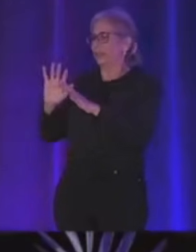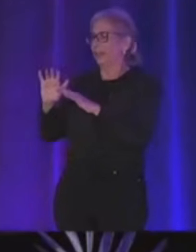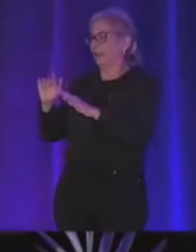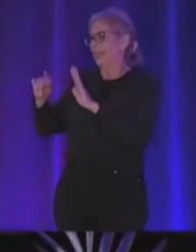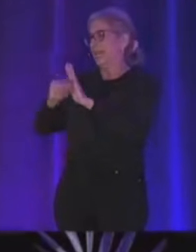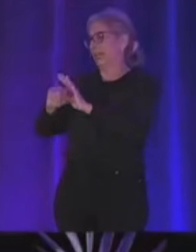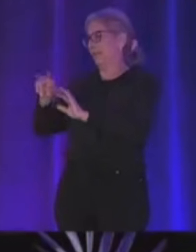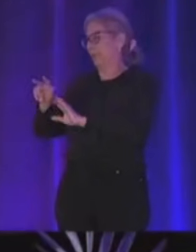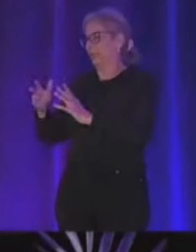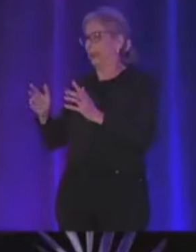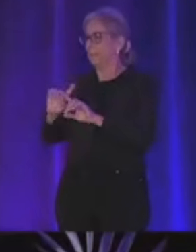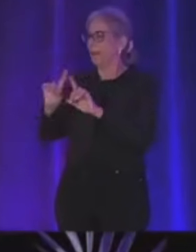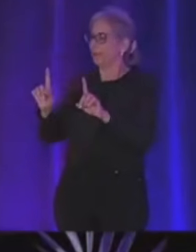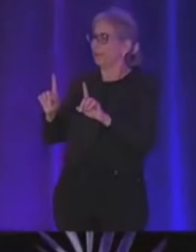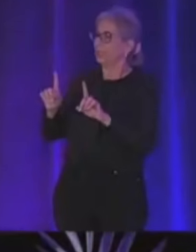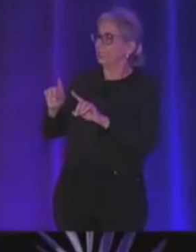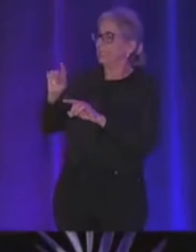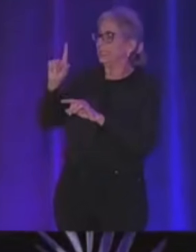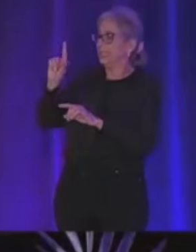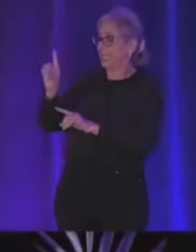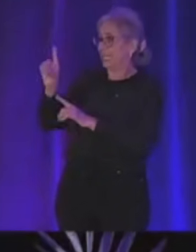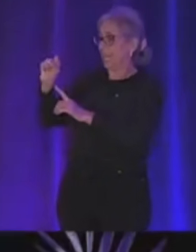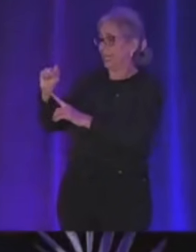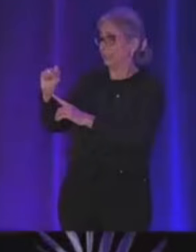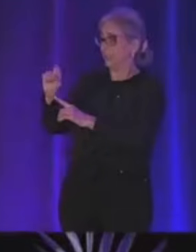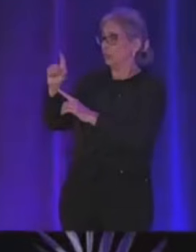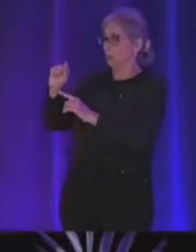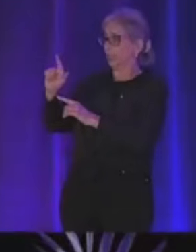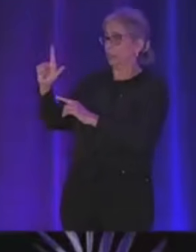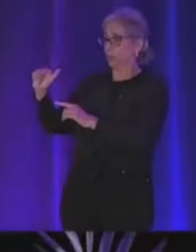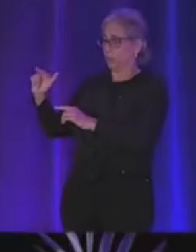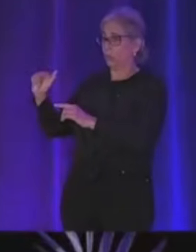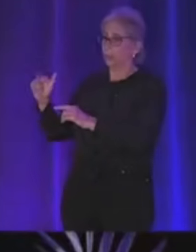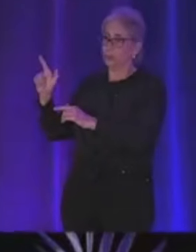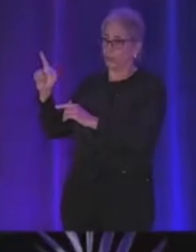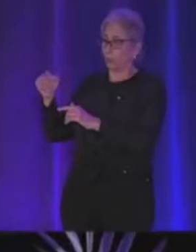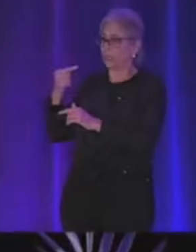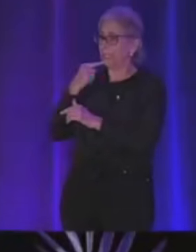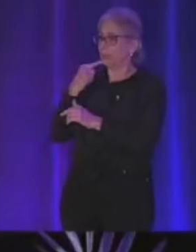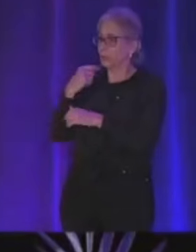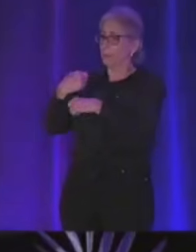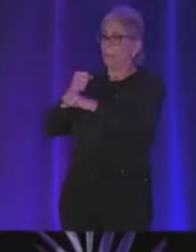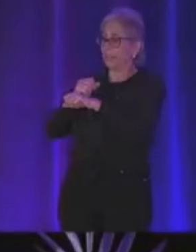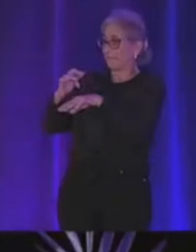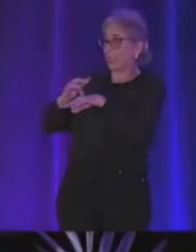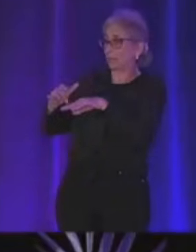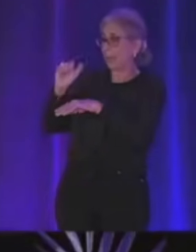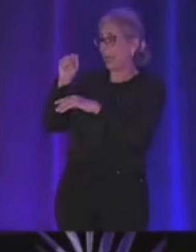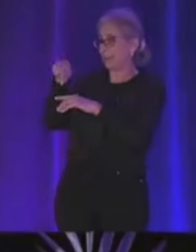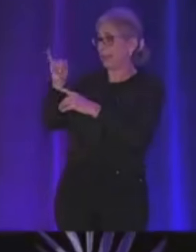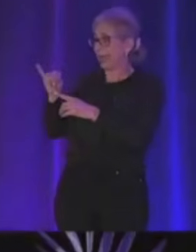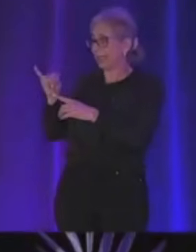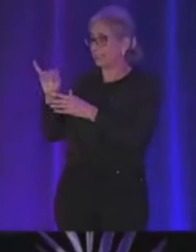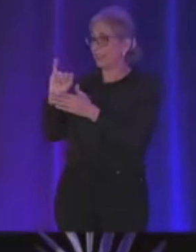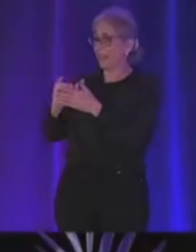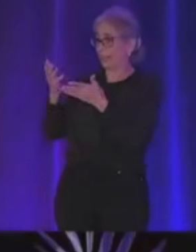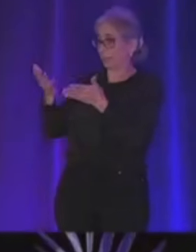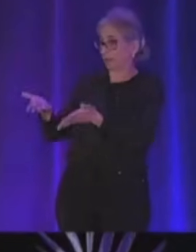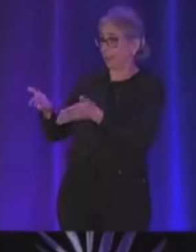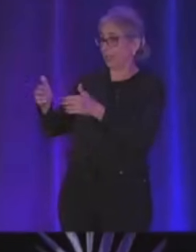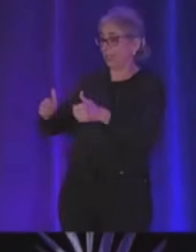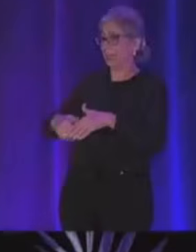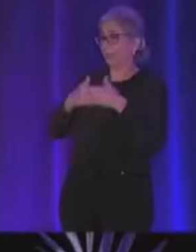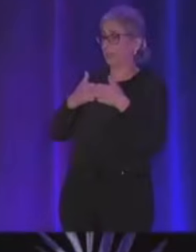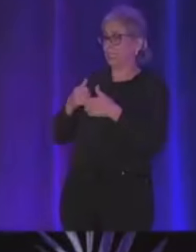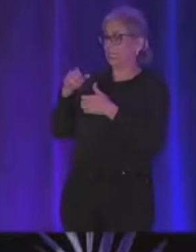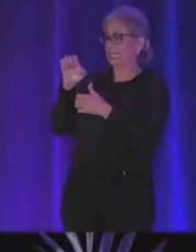-3. So target ES 2021 tells TypeScript, I will make available the APIs that are existing in ES